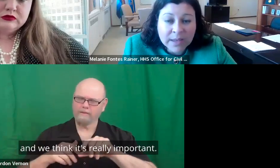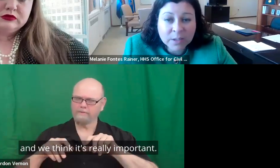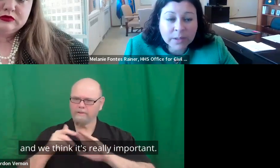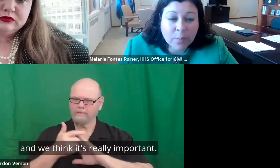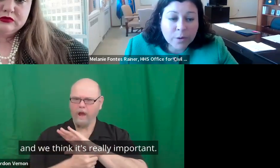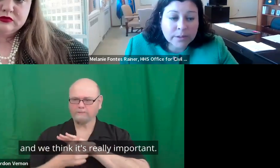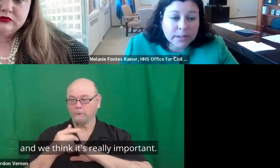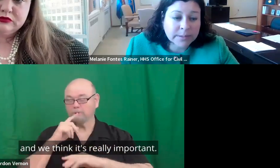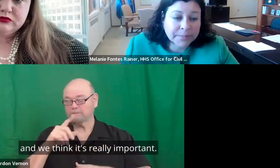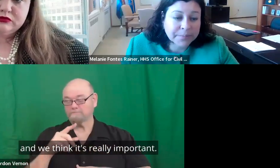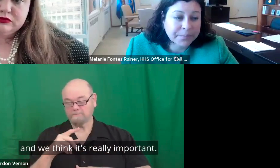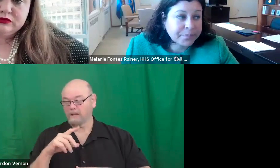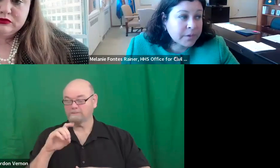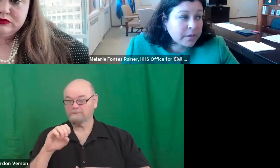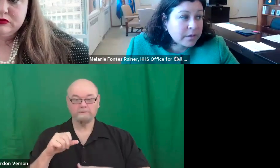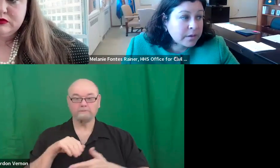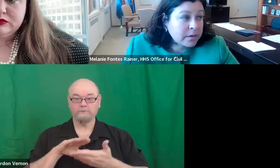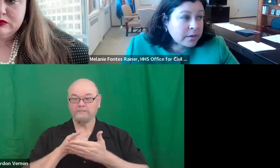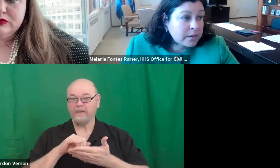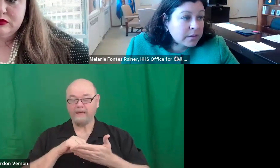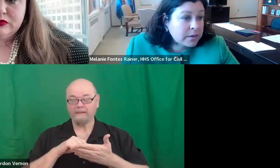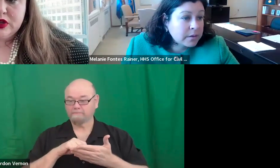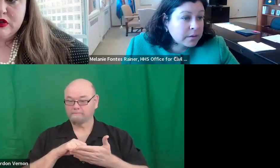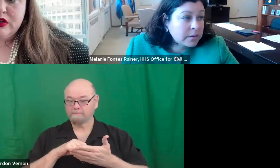on, and we think it's really important.